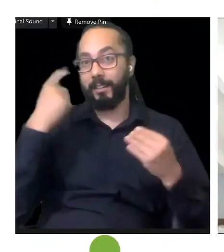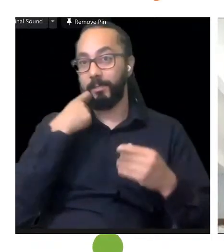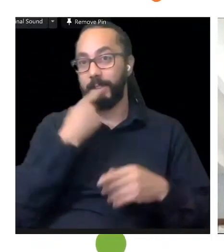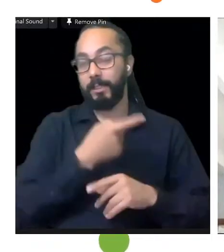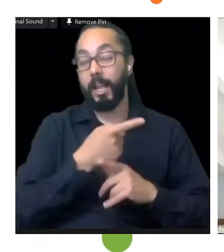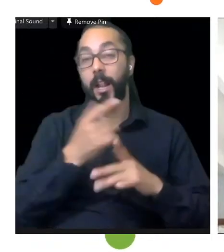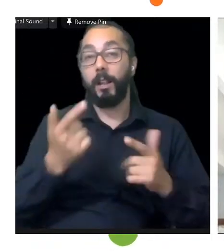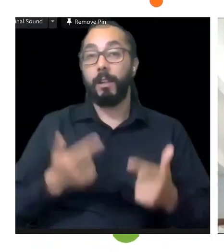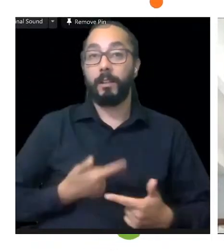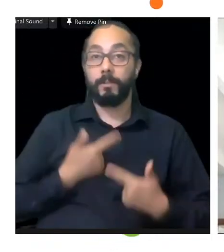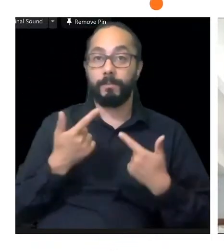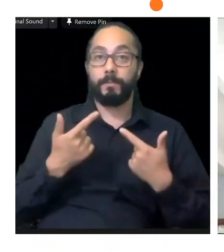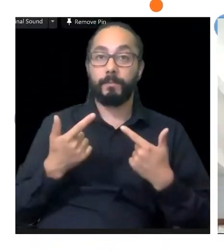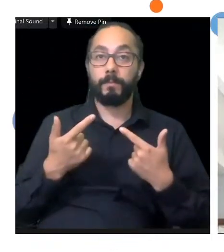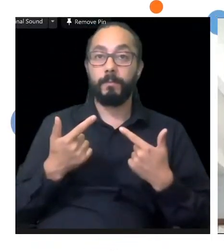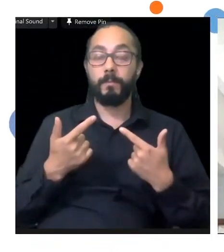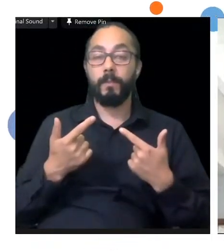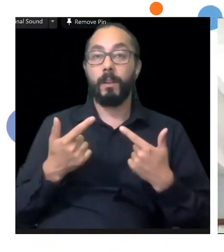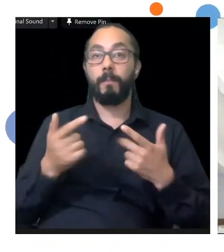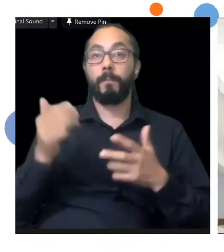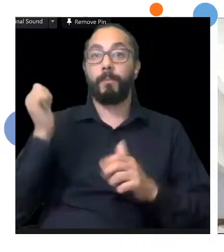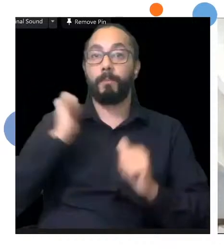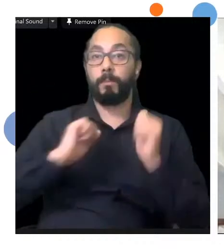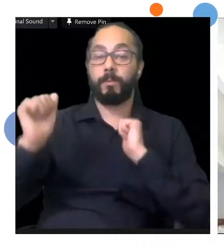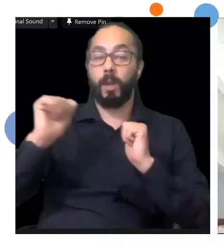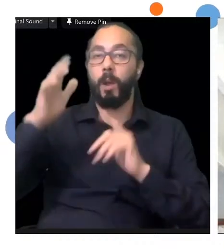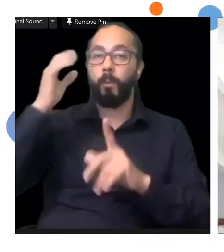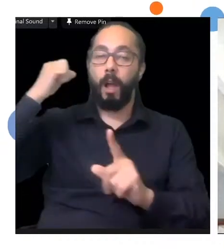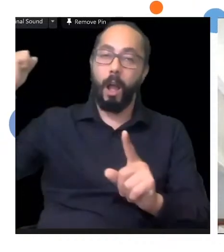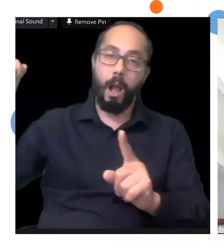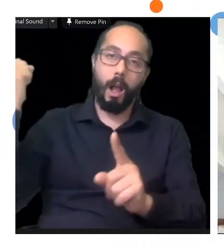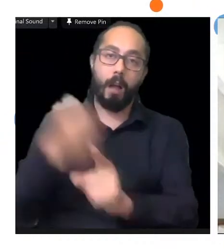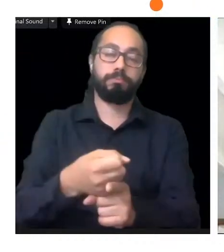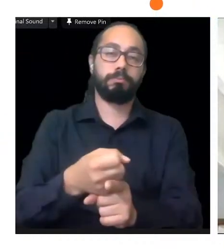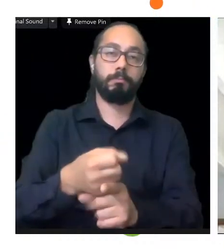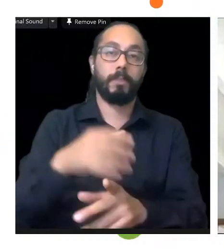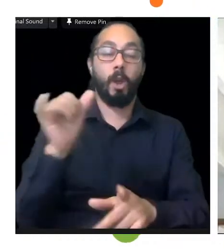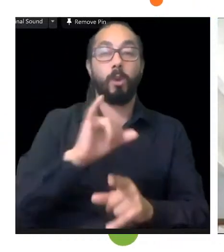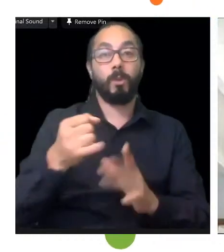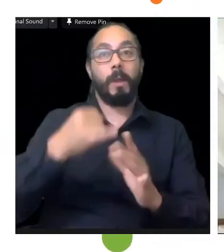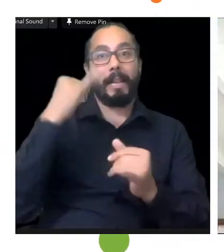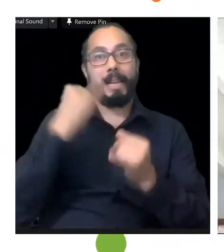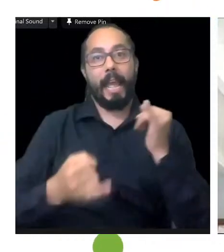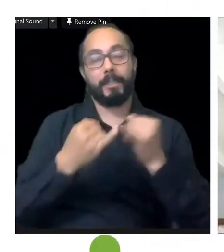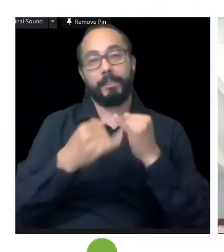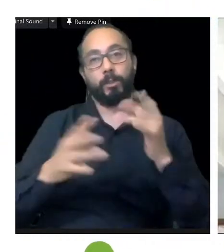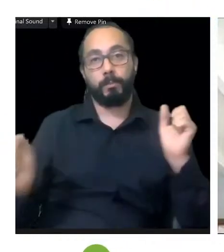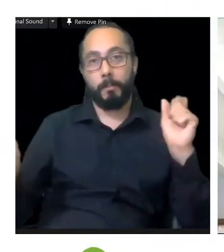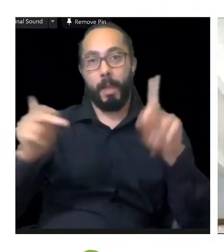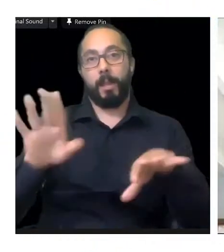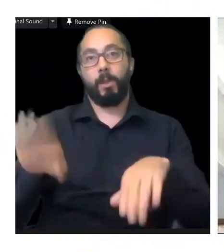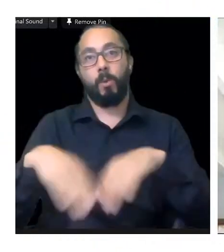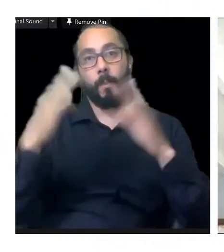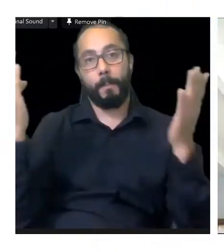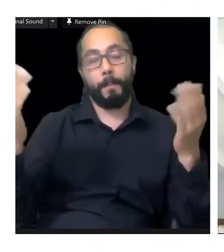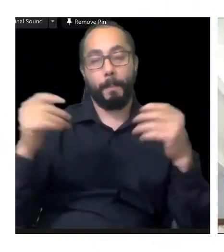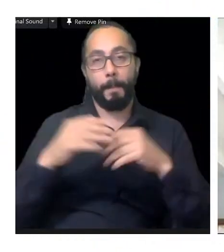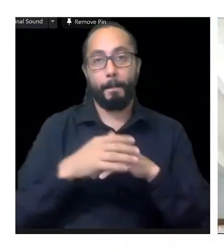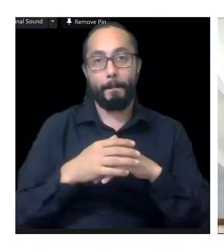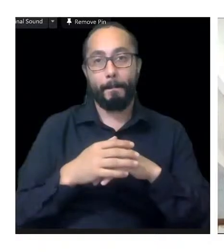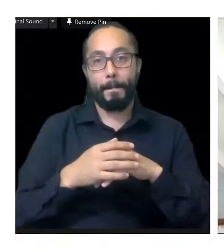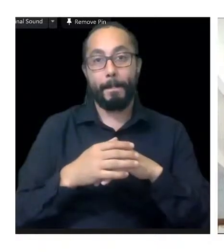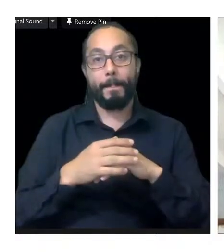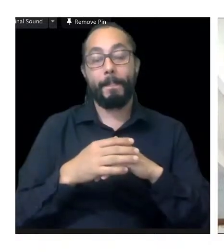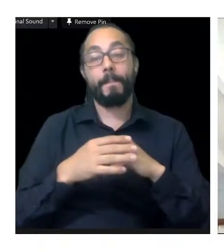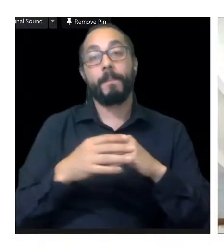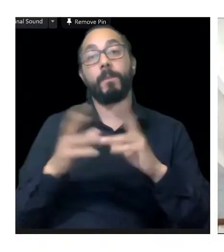most hardest hit and will frankly be the last to return in terms of opening. And so it was very important for us